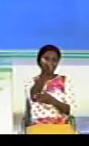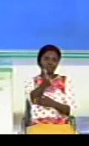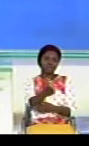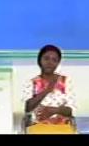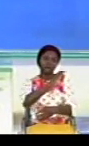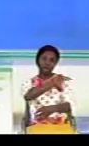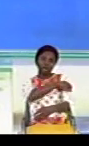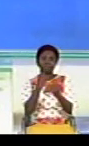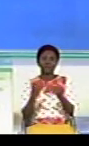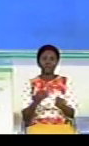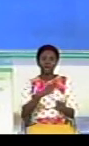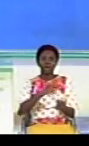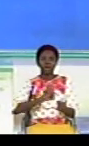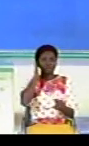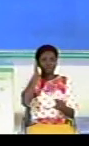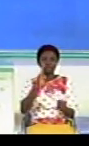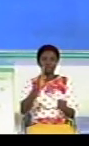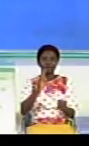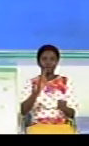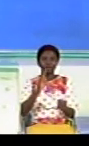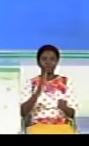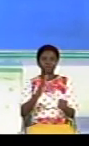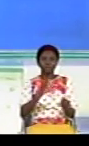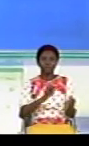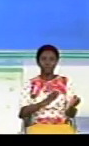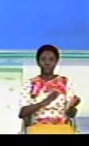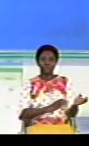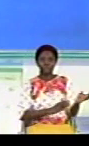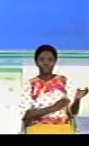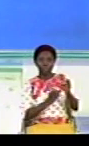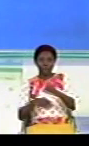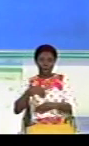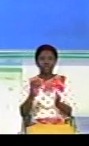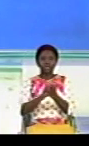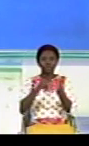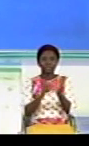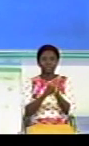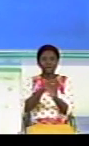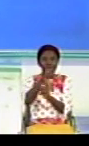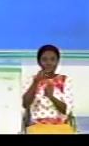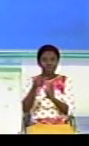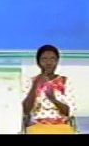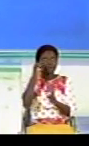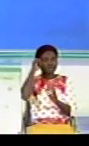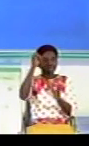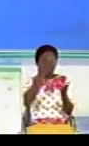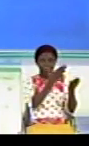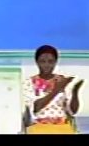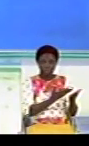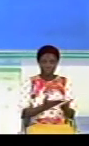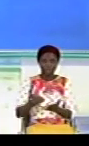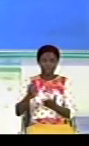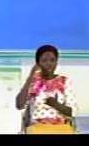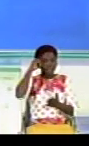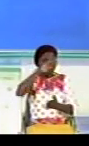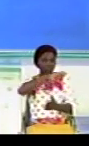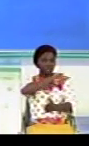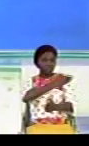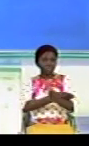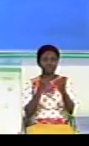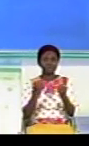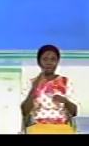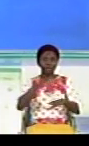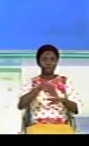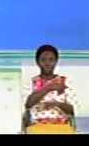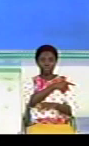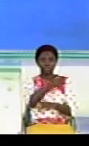out. That is, when he brings his mighty power, his mighty hand upon you, all those things that held you